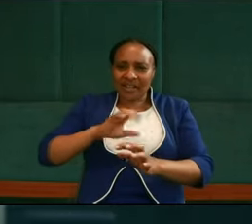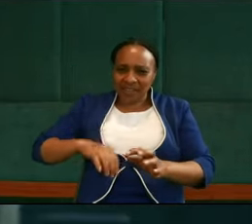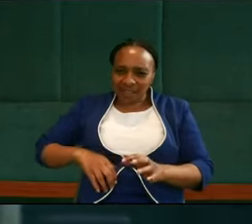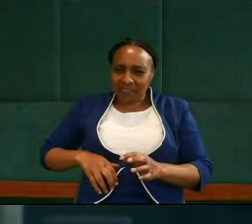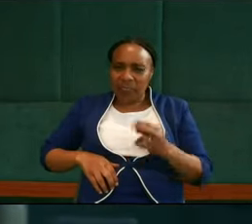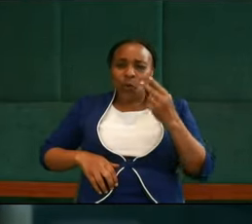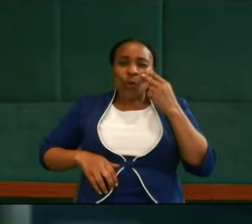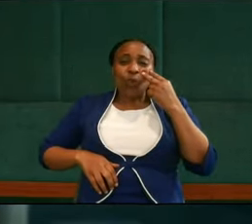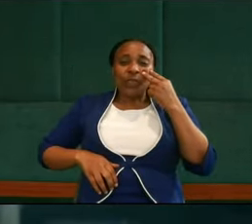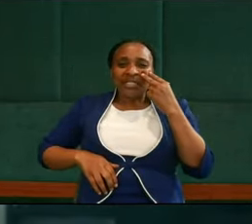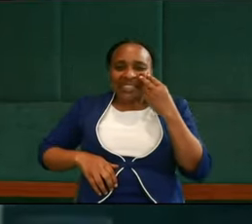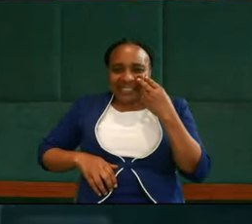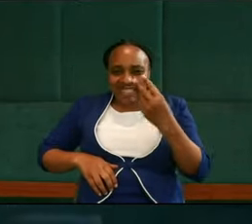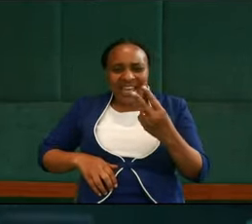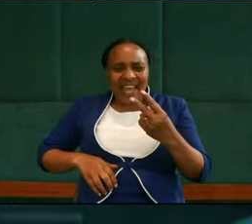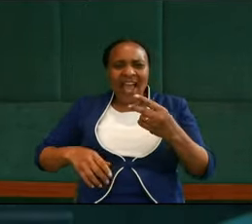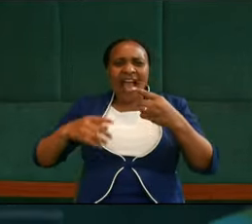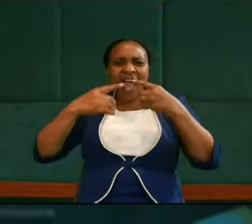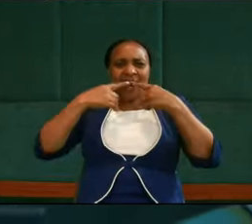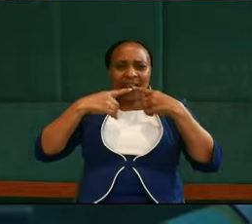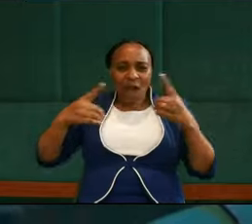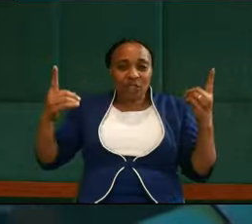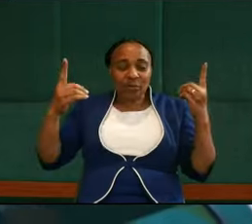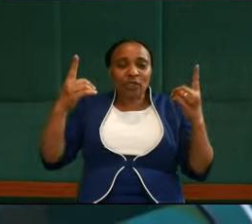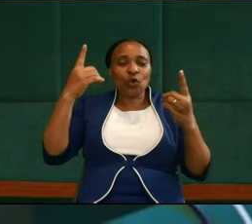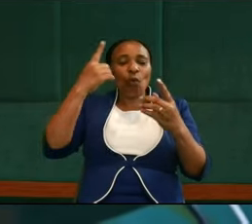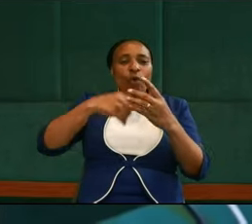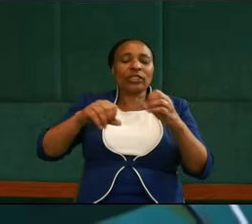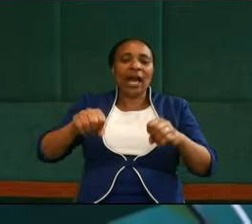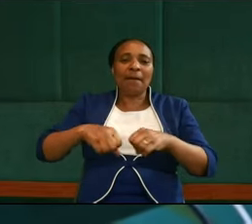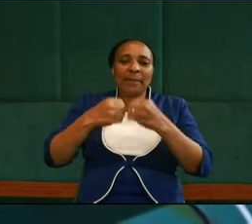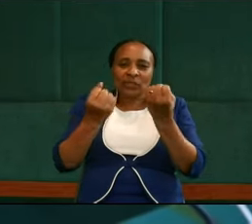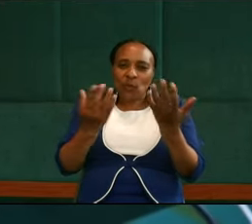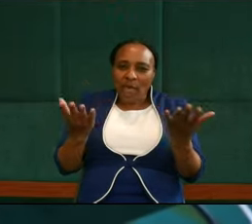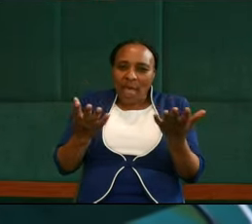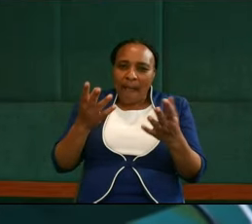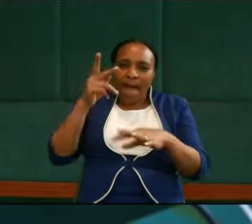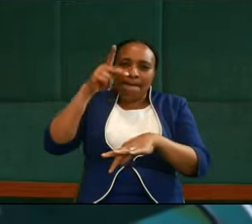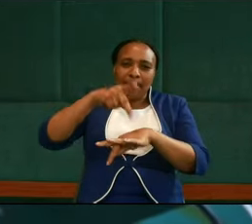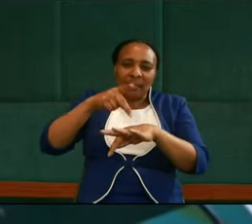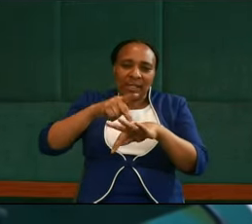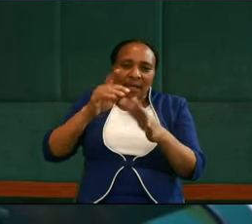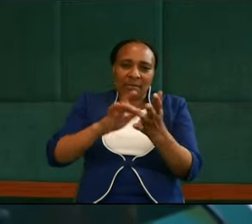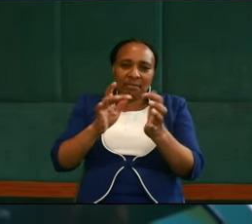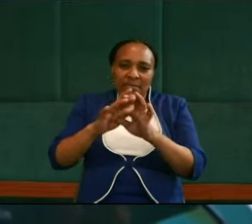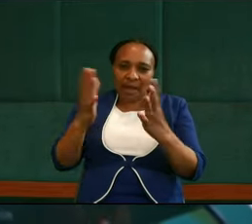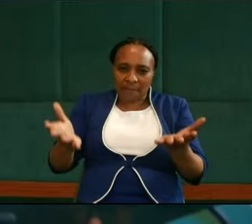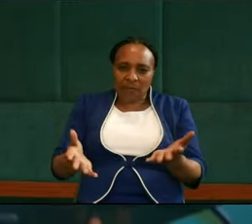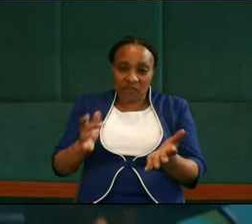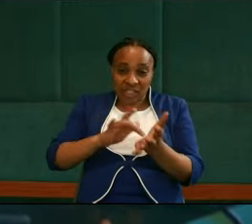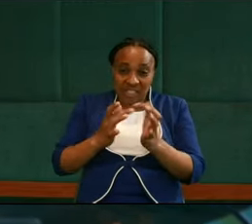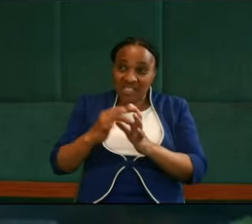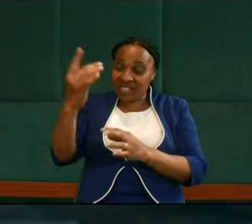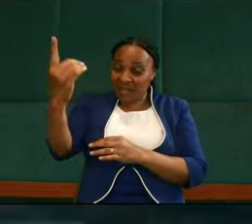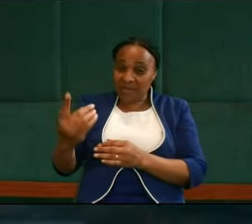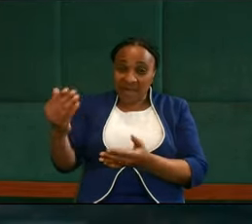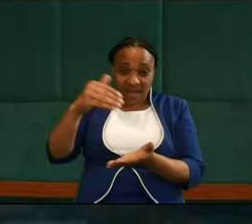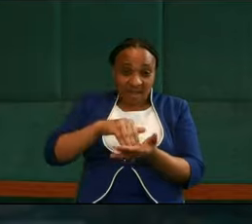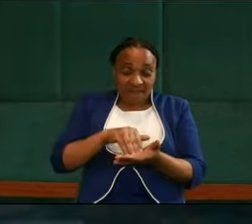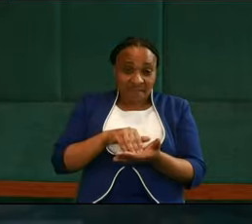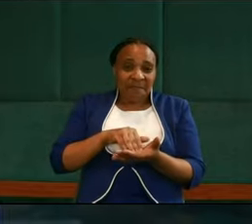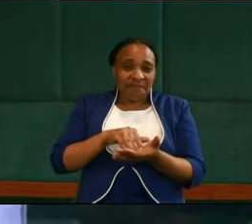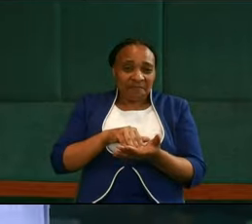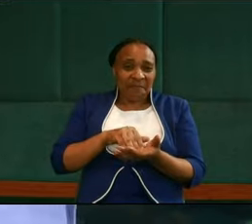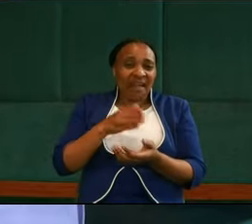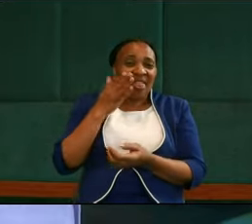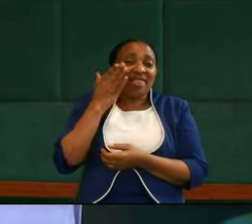a reenactment of what has happened in the book of Kings. Jesus is coming again. There